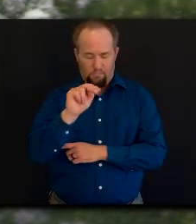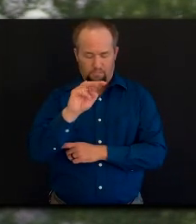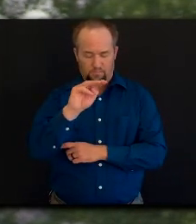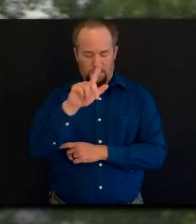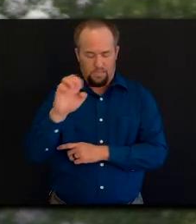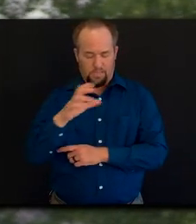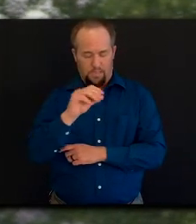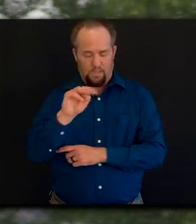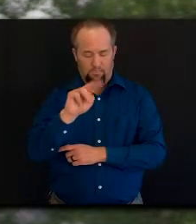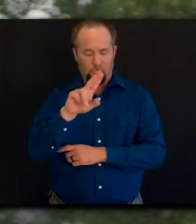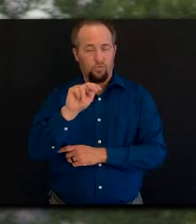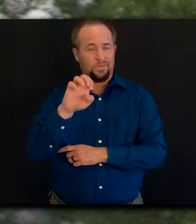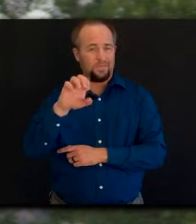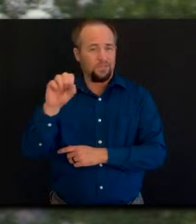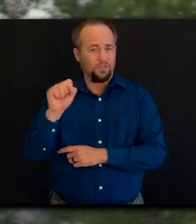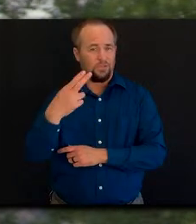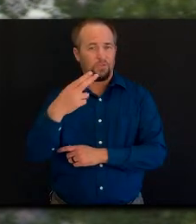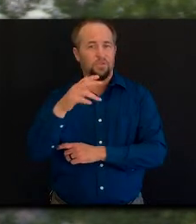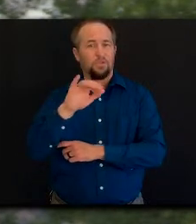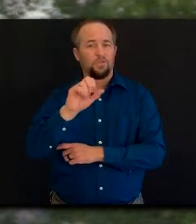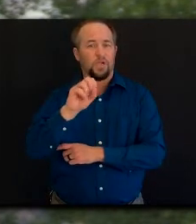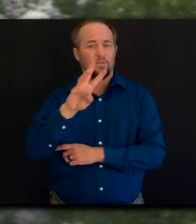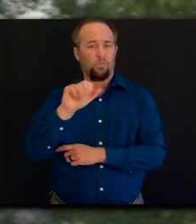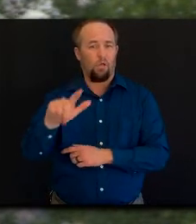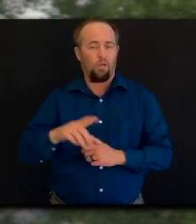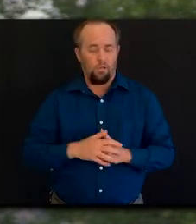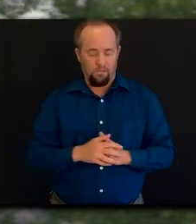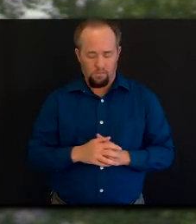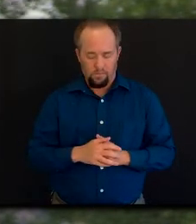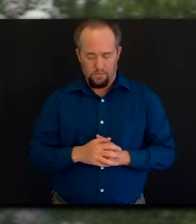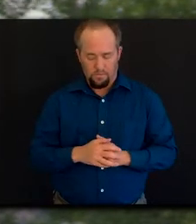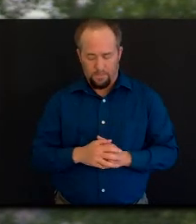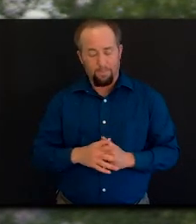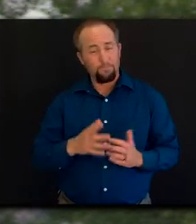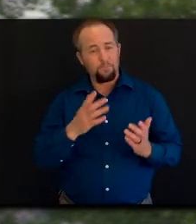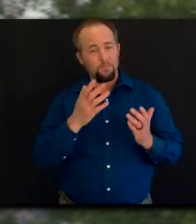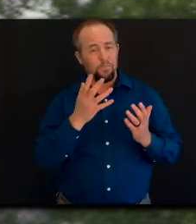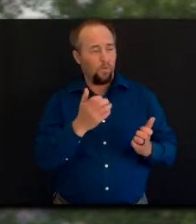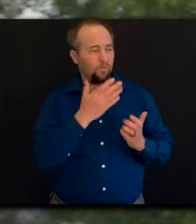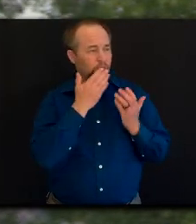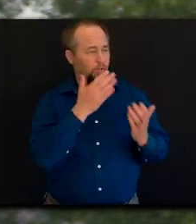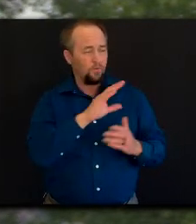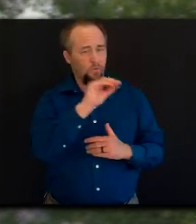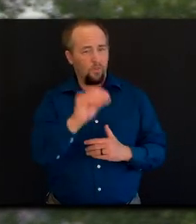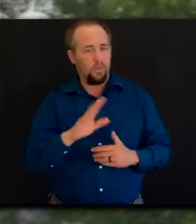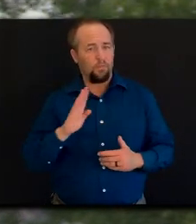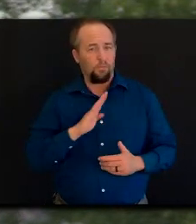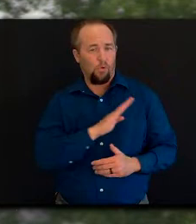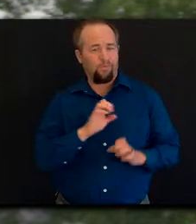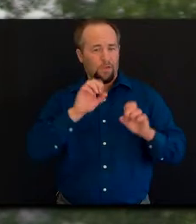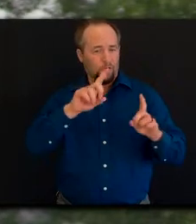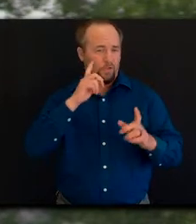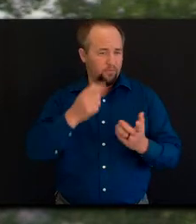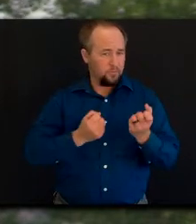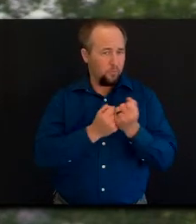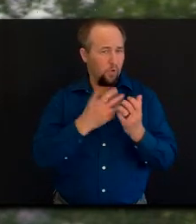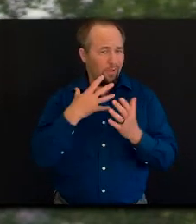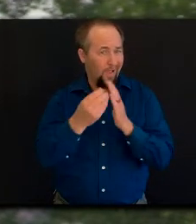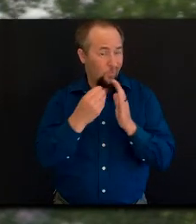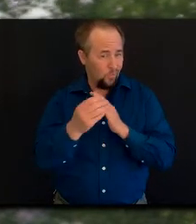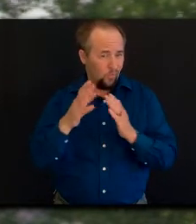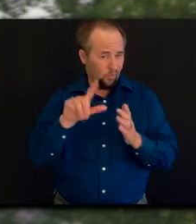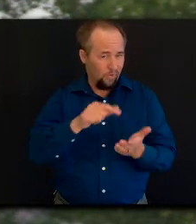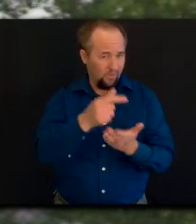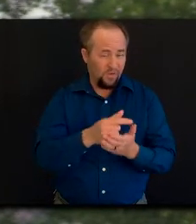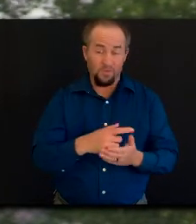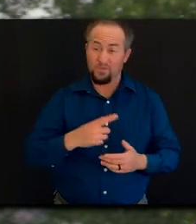we celebrate our 449 seniors, I would like to take a moment to acknowledge the Olathe Board of Education for supporting outdoor graduations. This is only